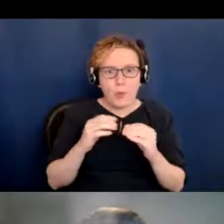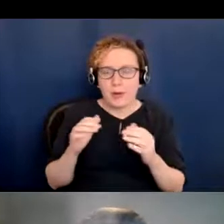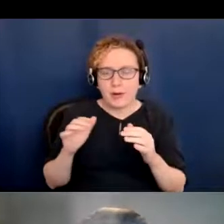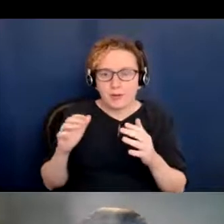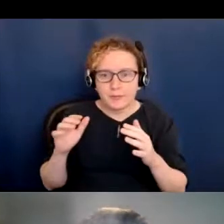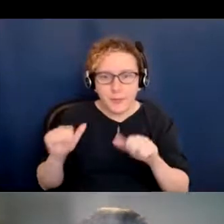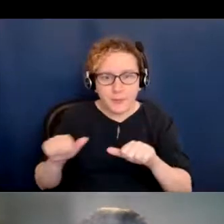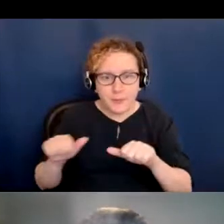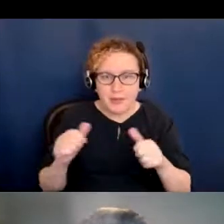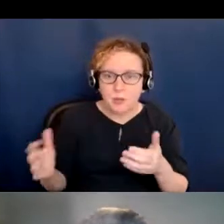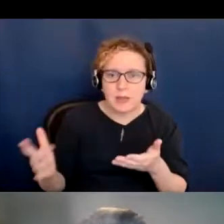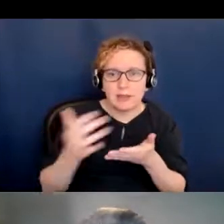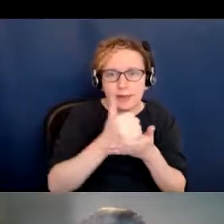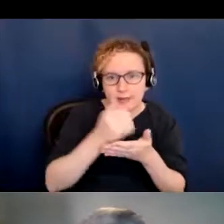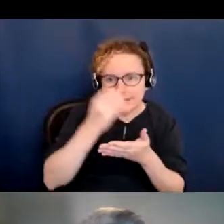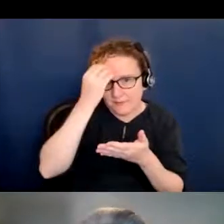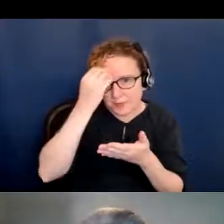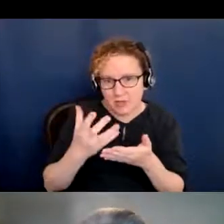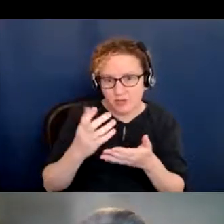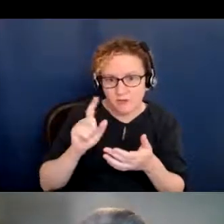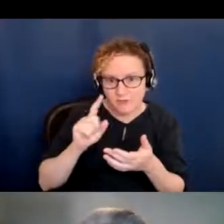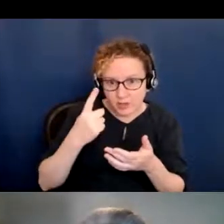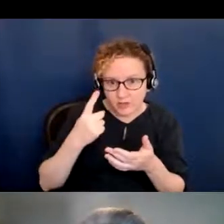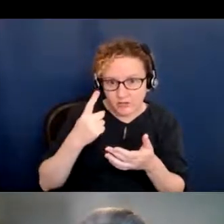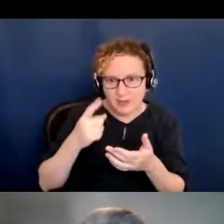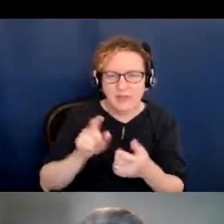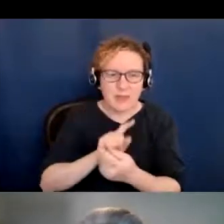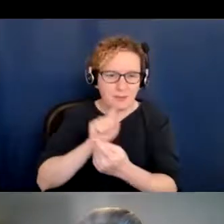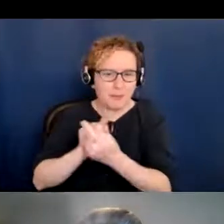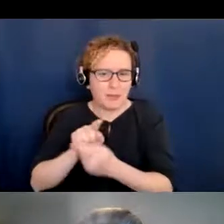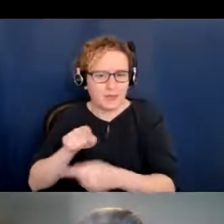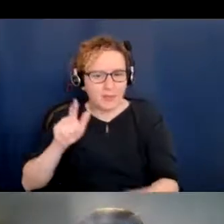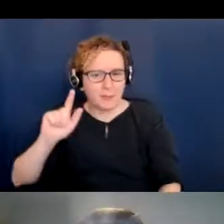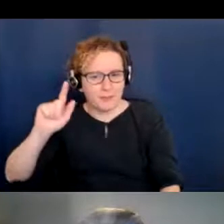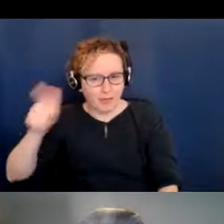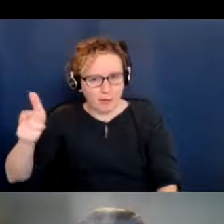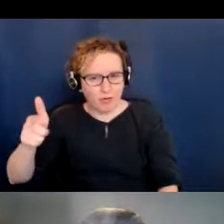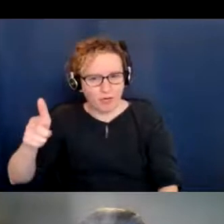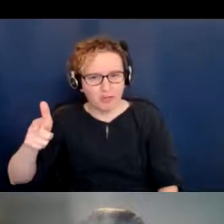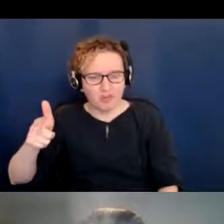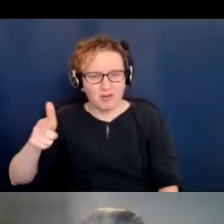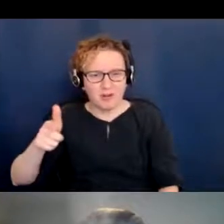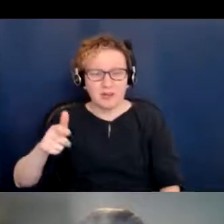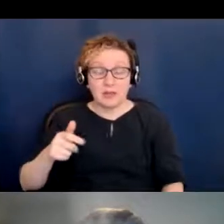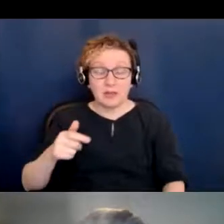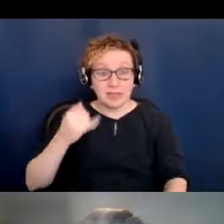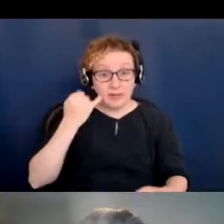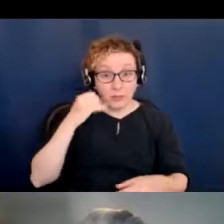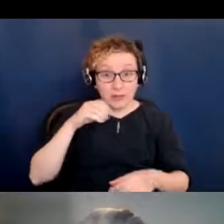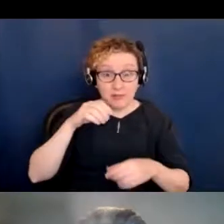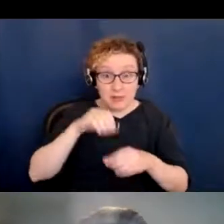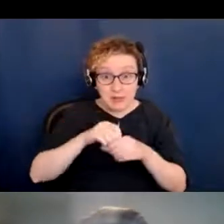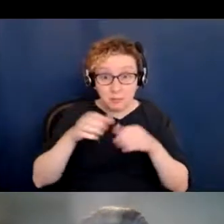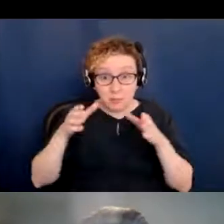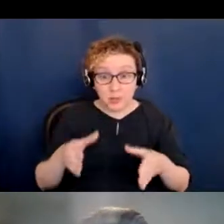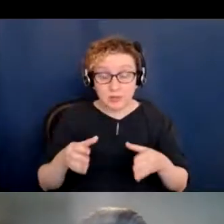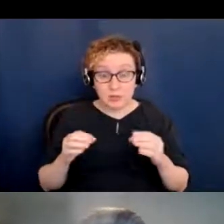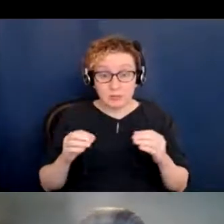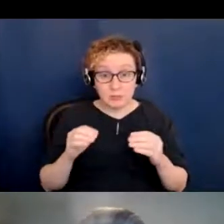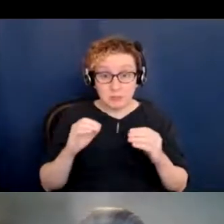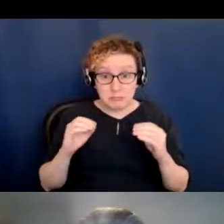to meeting with them. And so that equates to a more meaningful and personal conversation with them. It